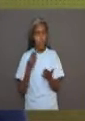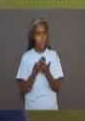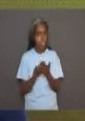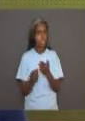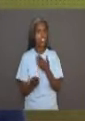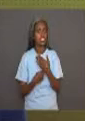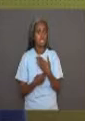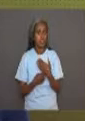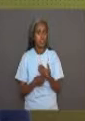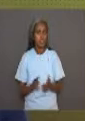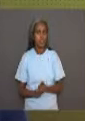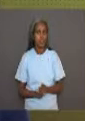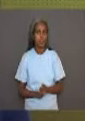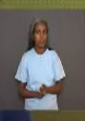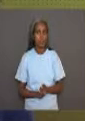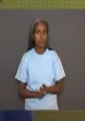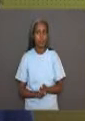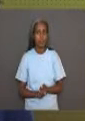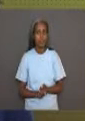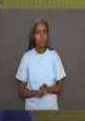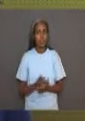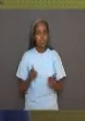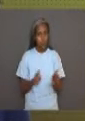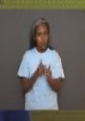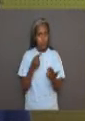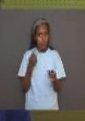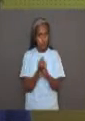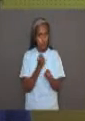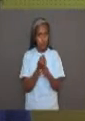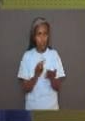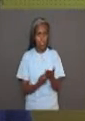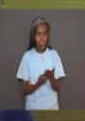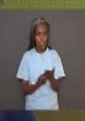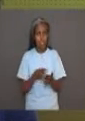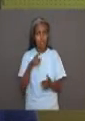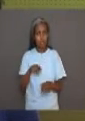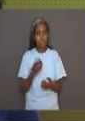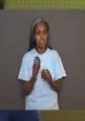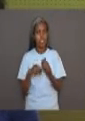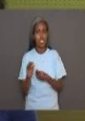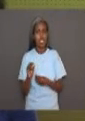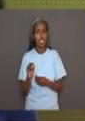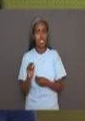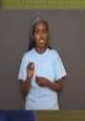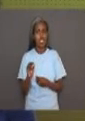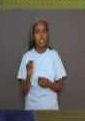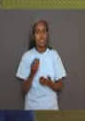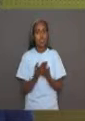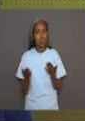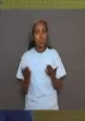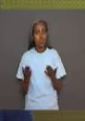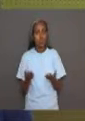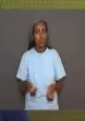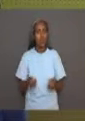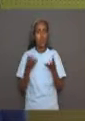sales. In order to do this, they must sell the goods for more